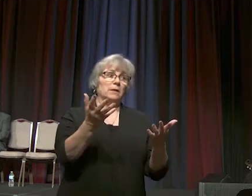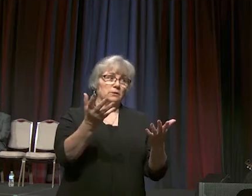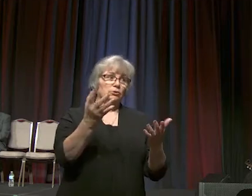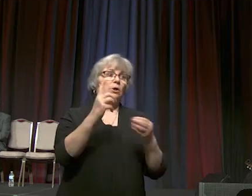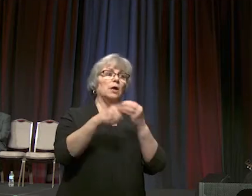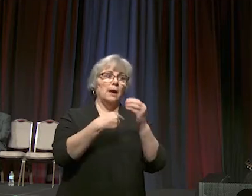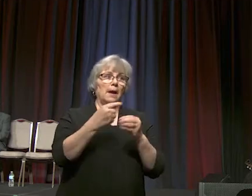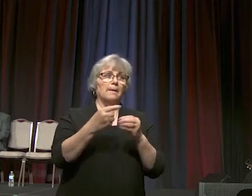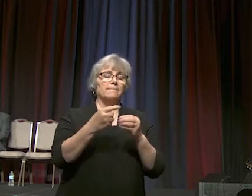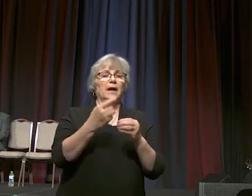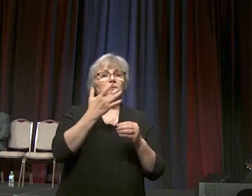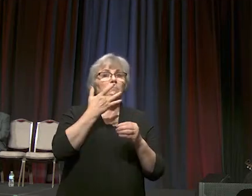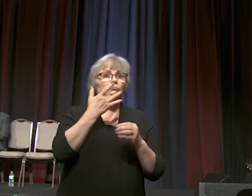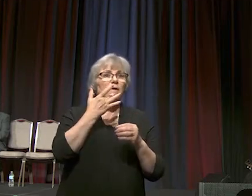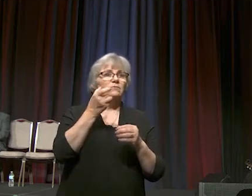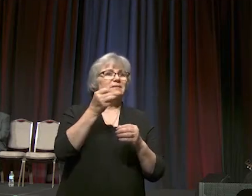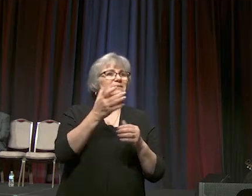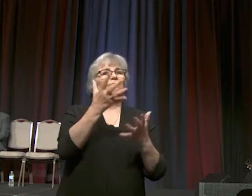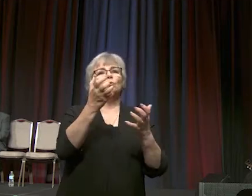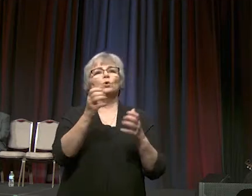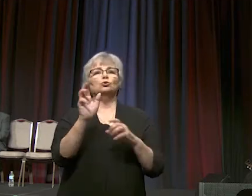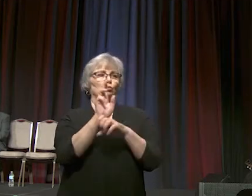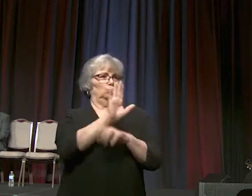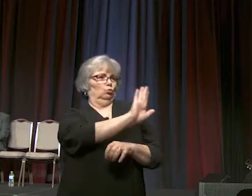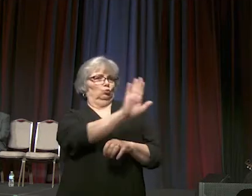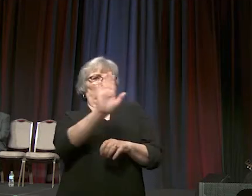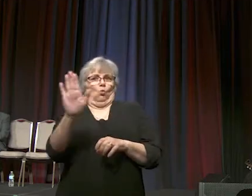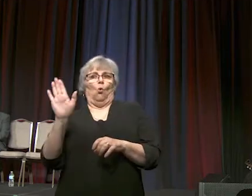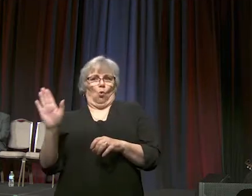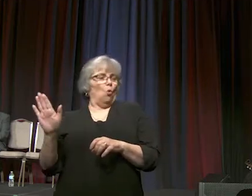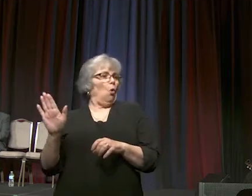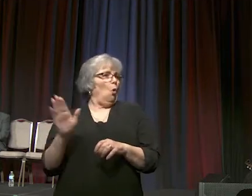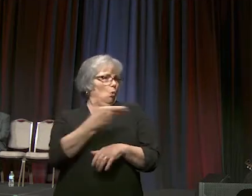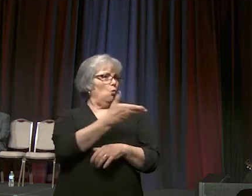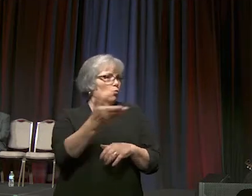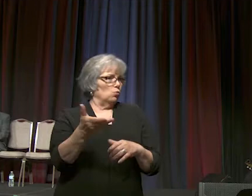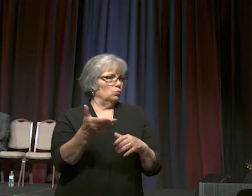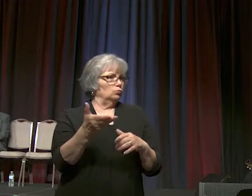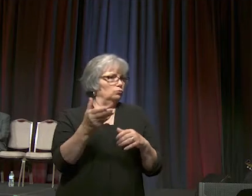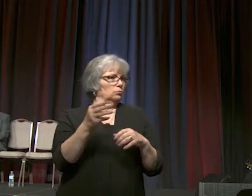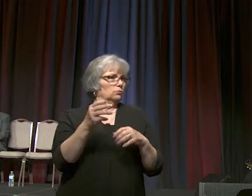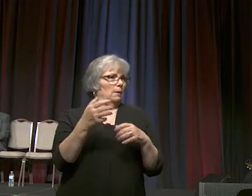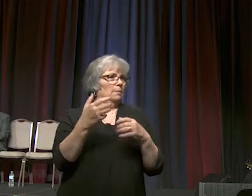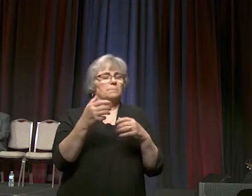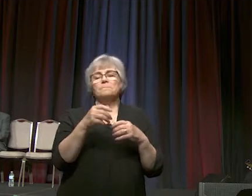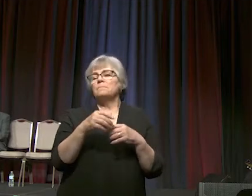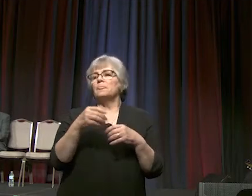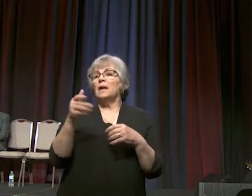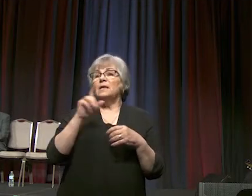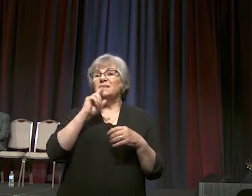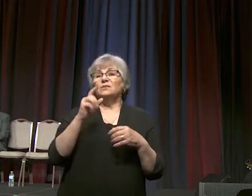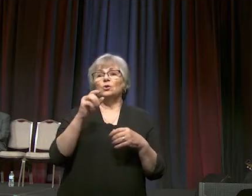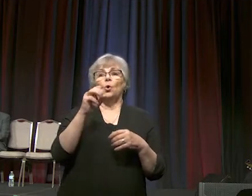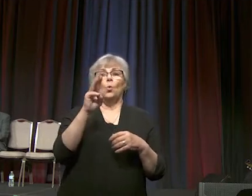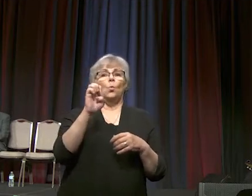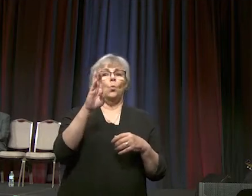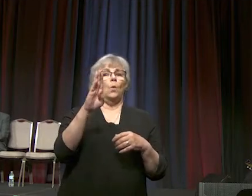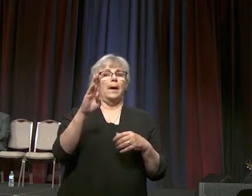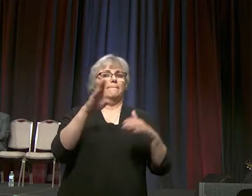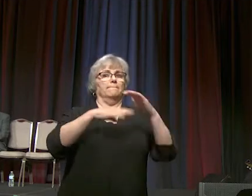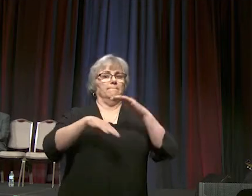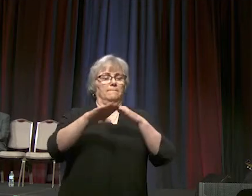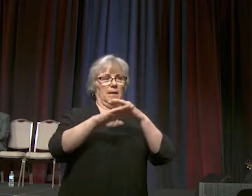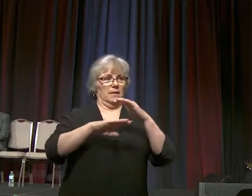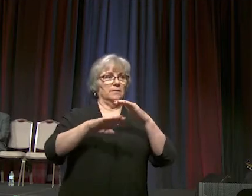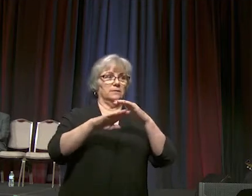doing preferences if they would prefer to use their own device. And something to know, this is a web-based software, so even prior to coming